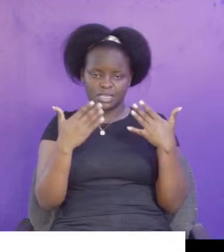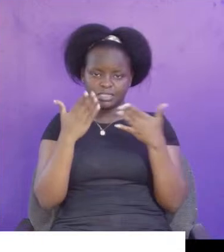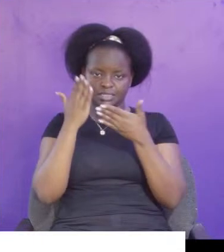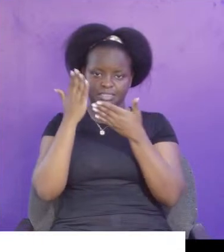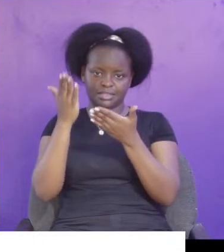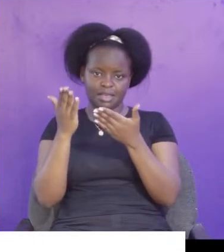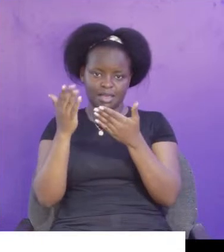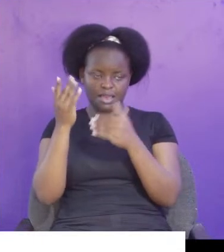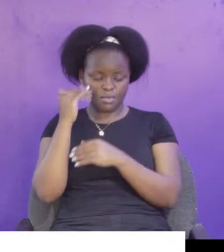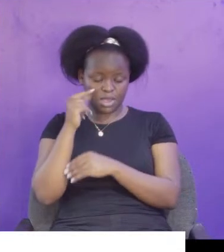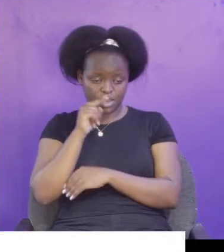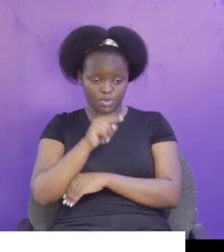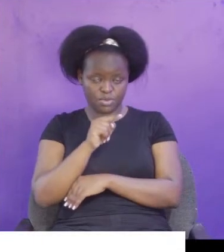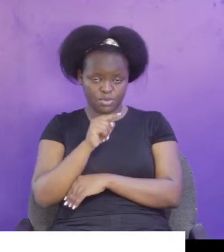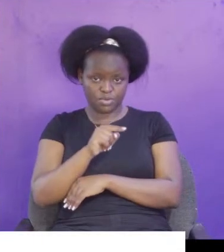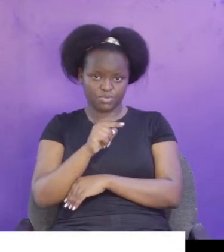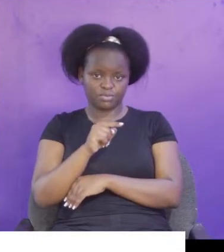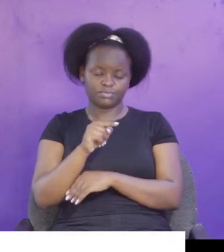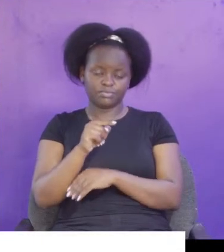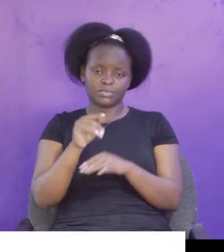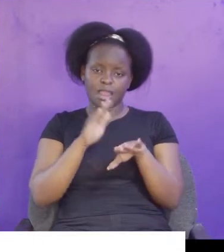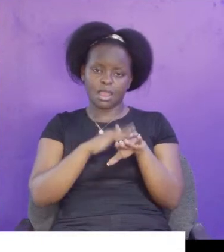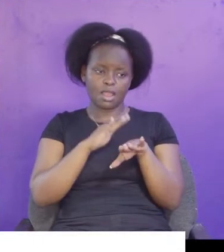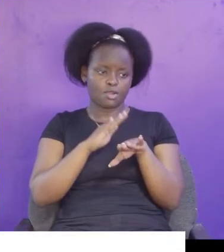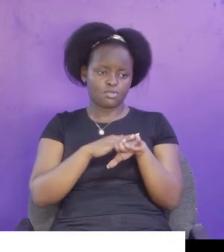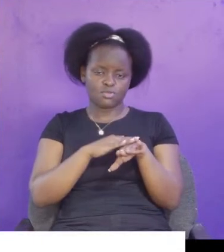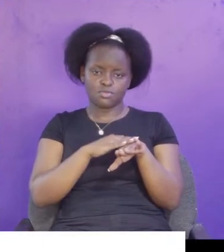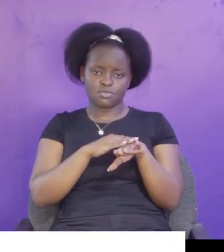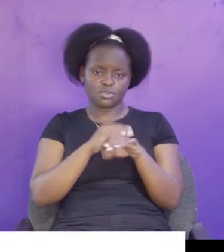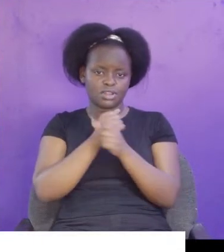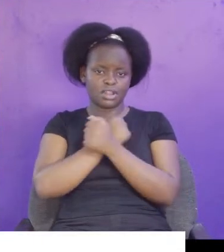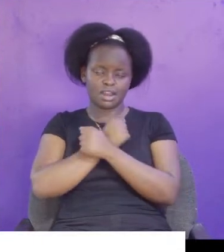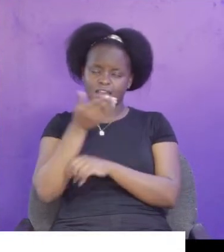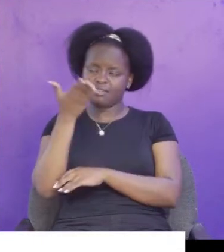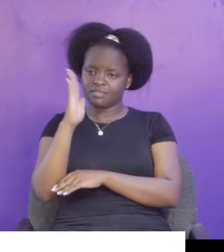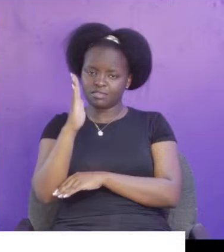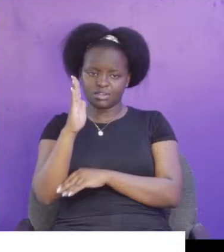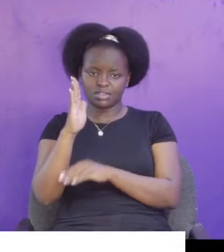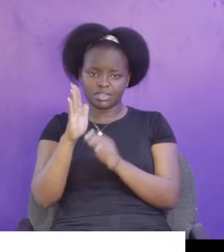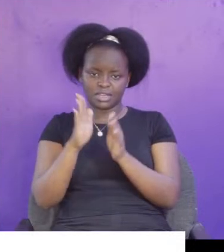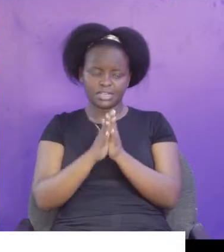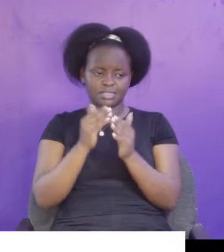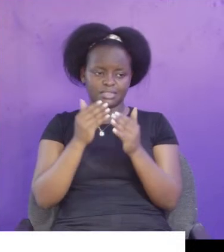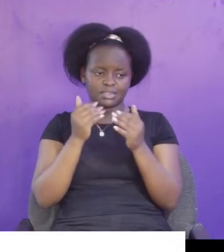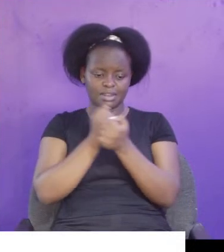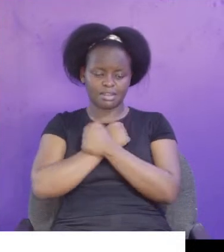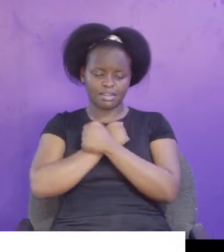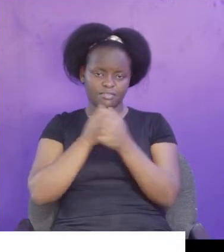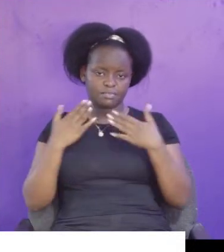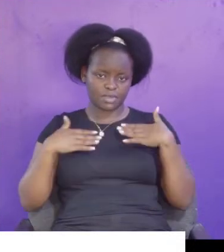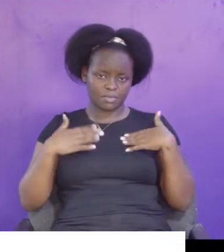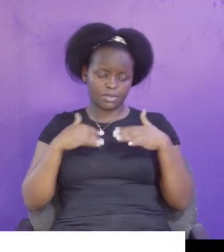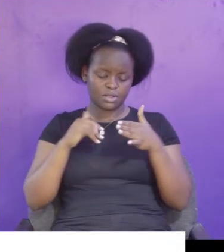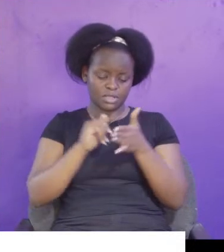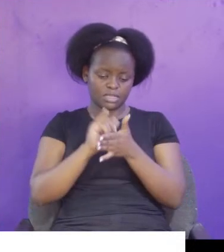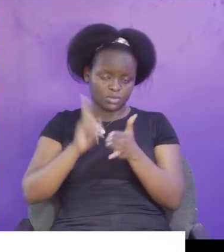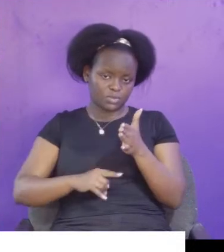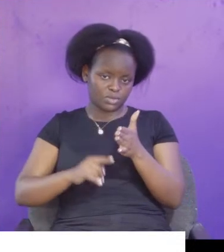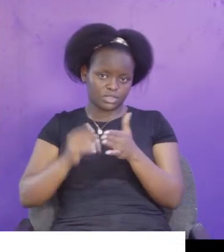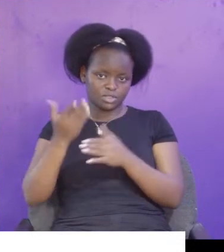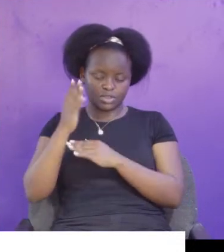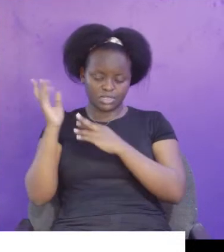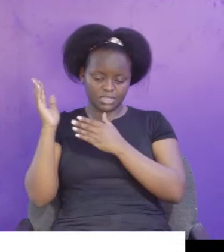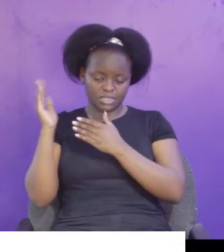were magnanimous, you loved God, and you loved people. That is what God also expected of